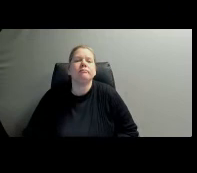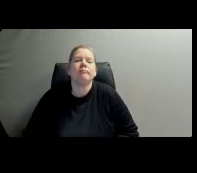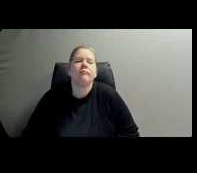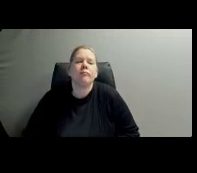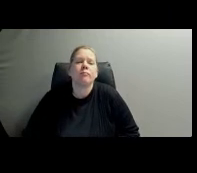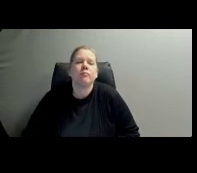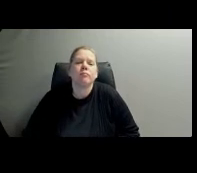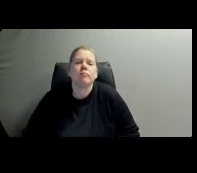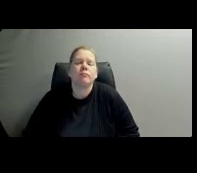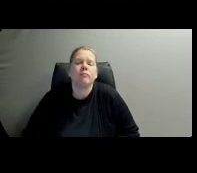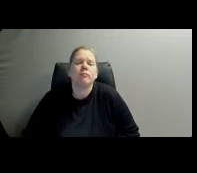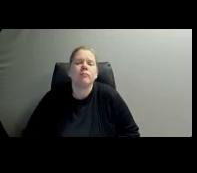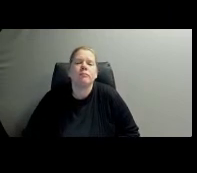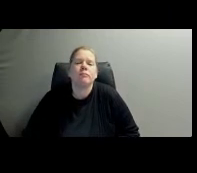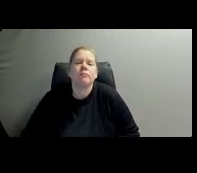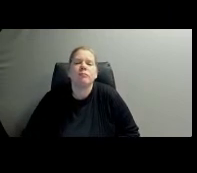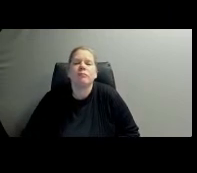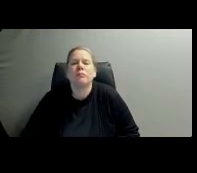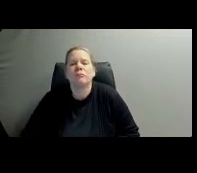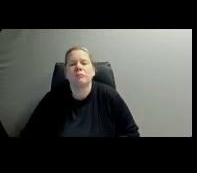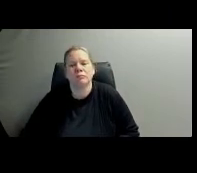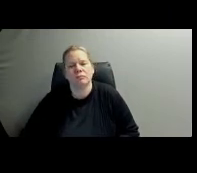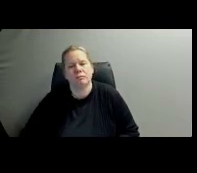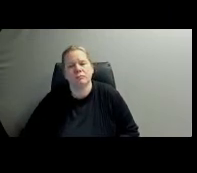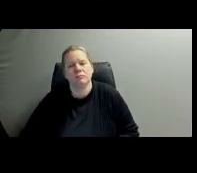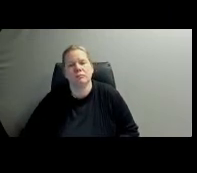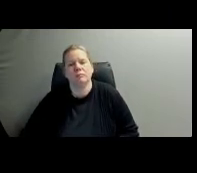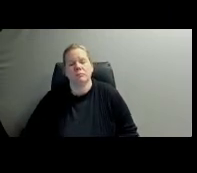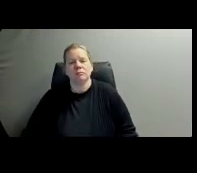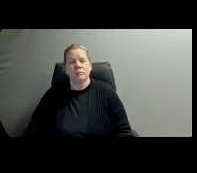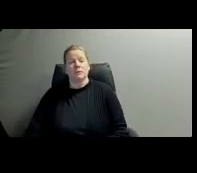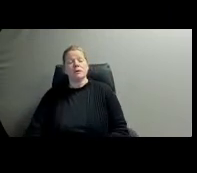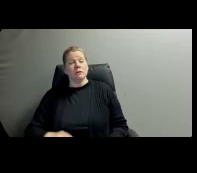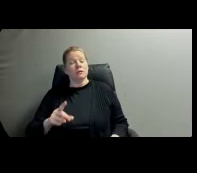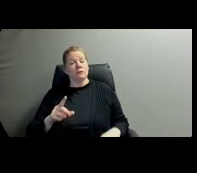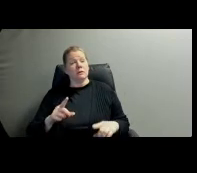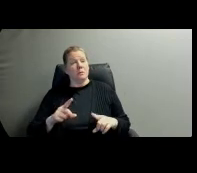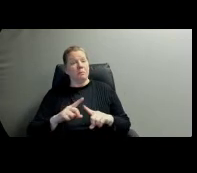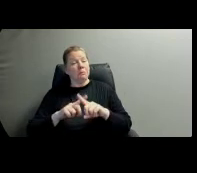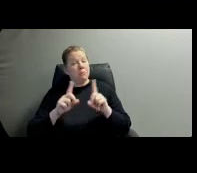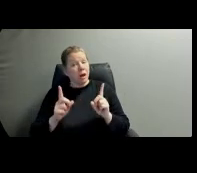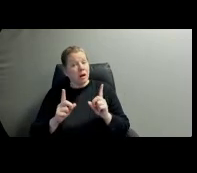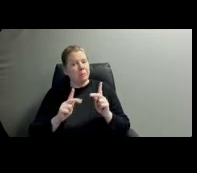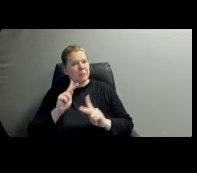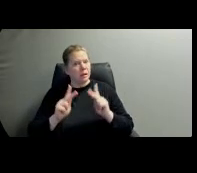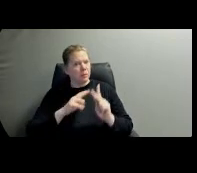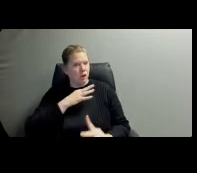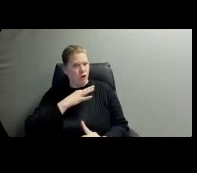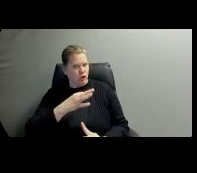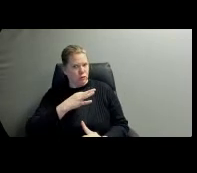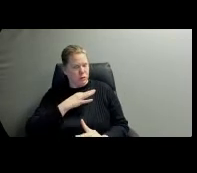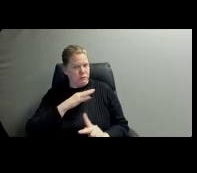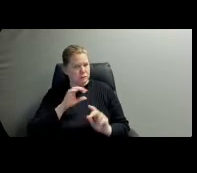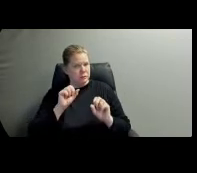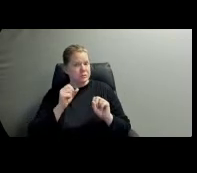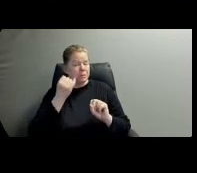So one of the common questions that I have had is around re-engineering, right? Like, let's say that we have a